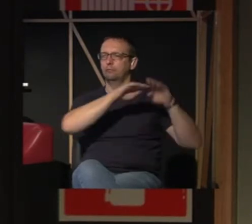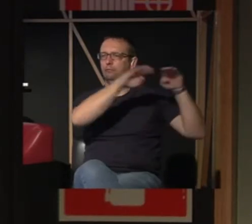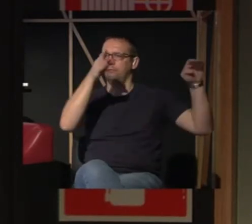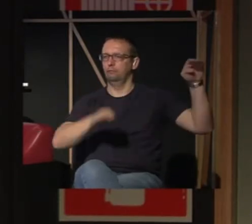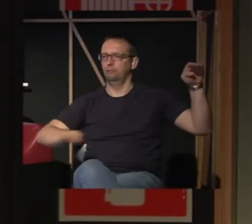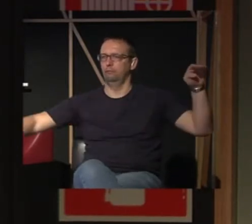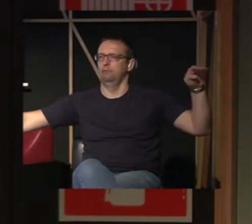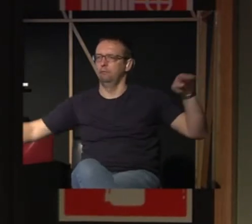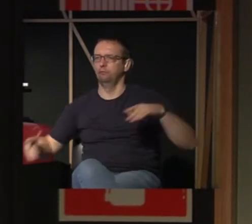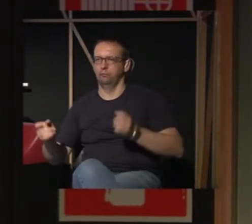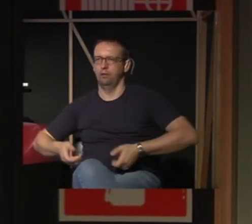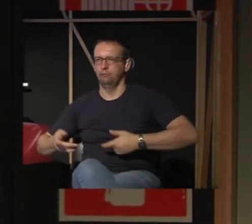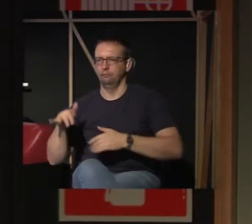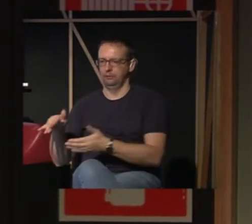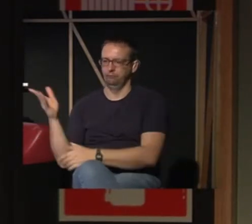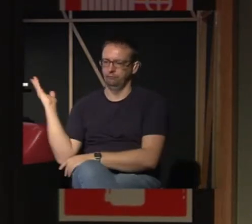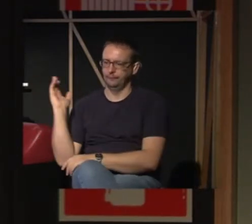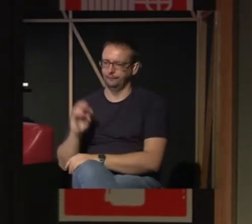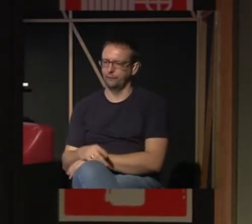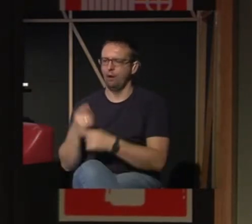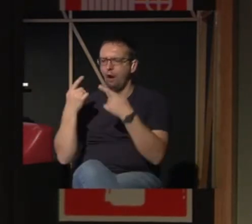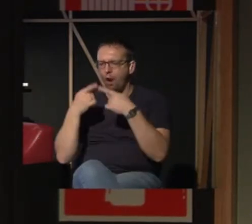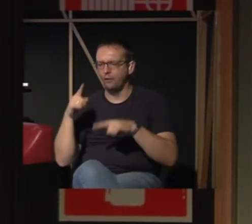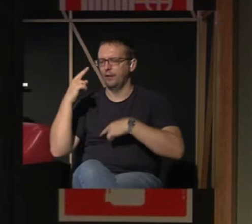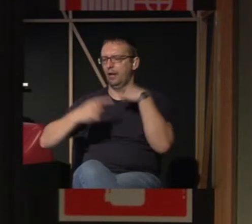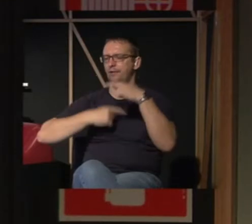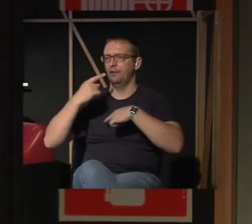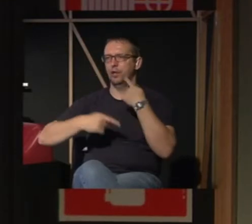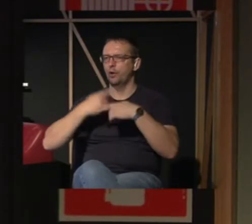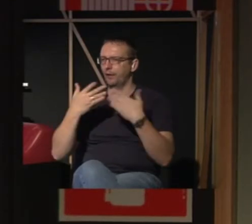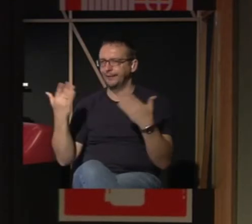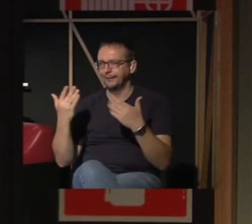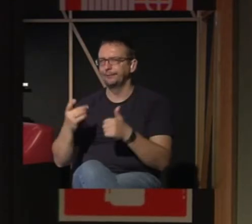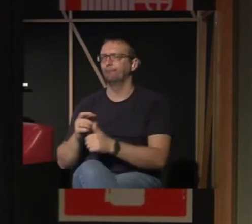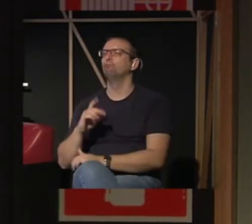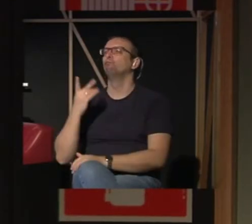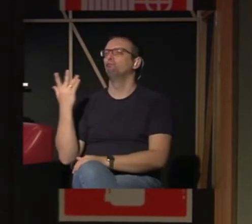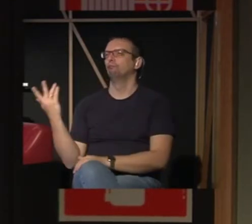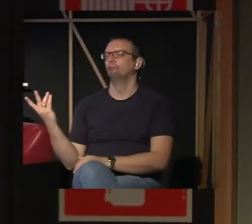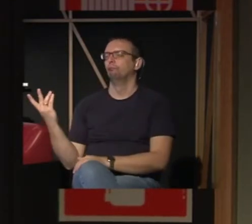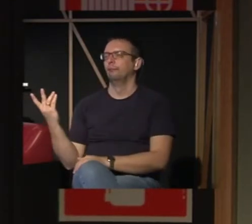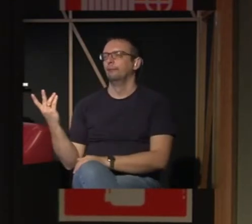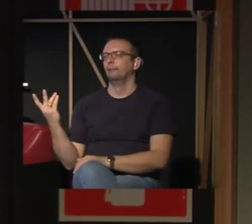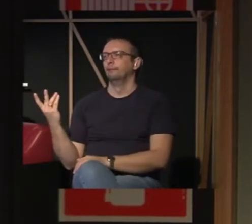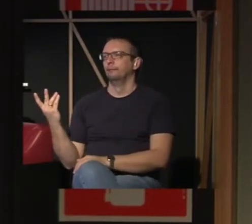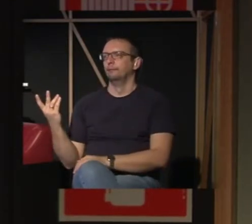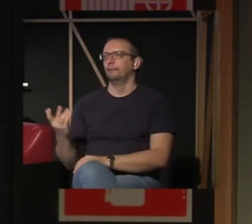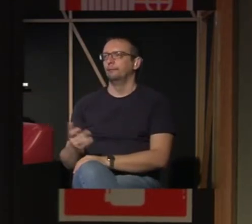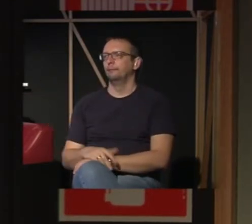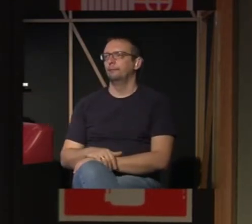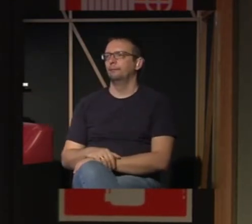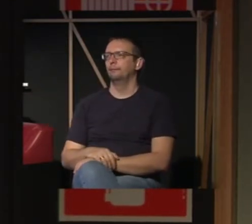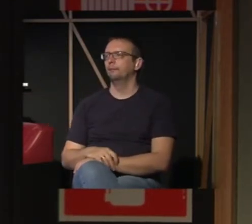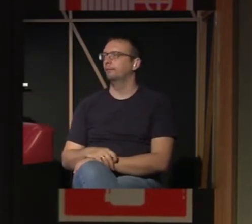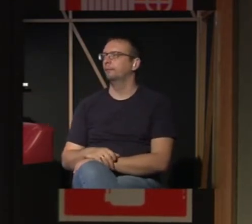Other developments at FIFA. We have included disability within our FIFA statutes. For a question